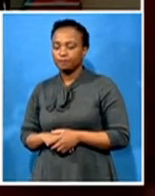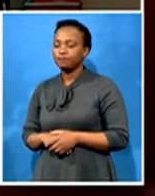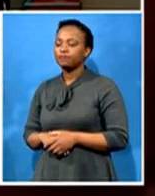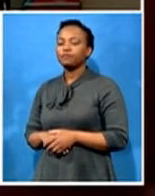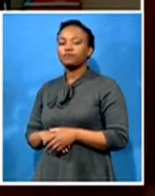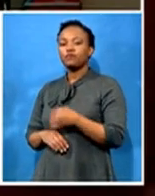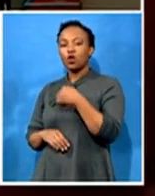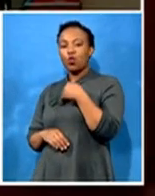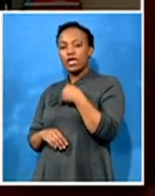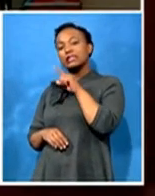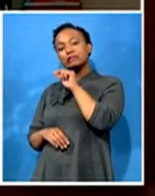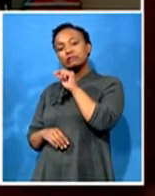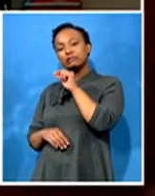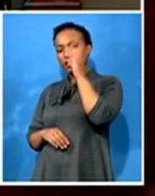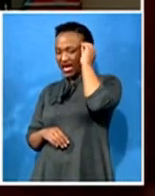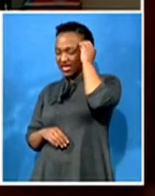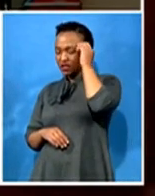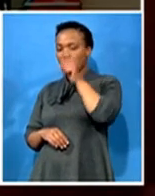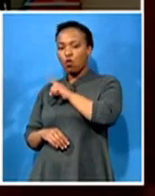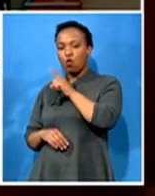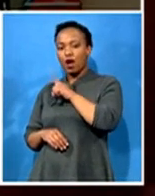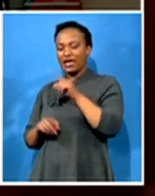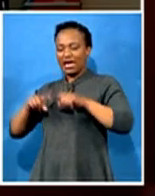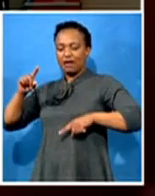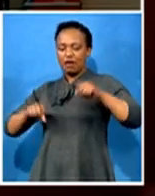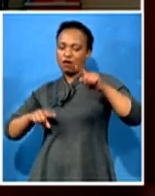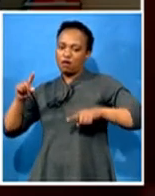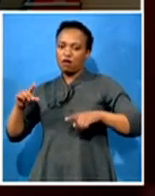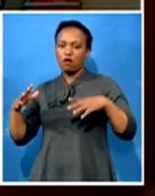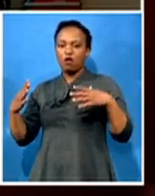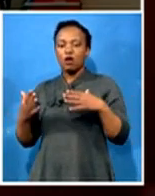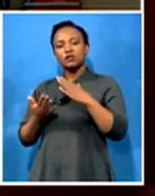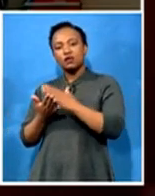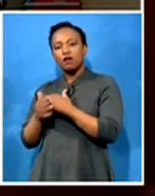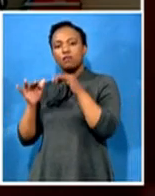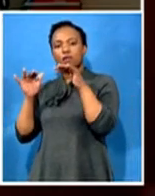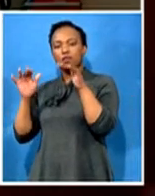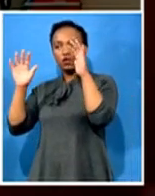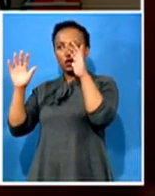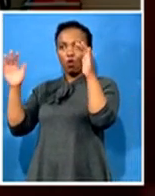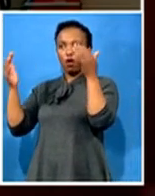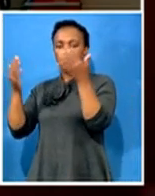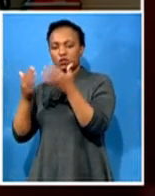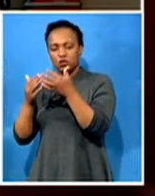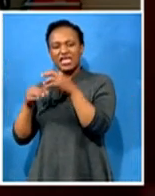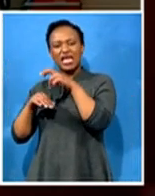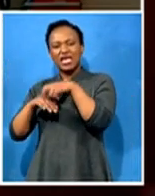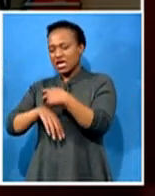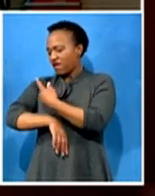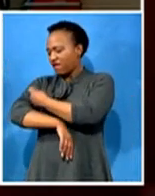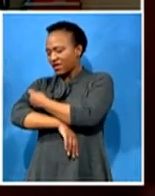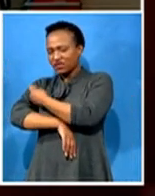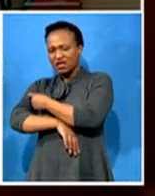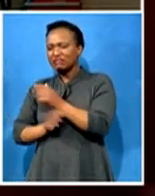population that is desperate. I'm talking about world population, desperate for a vaccine, but you have a few people that are very apprehensive